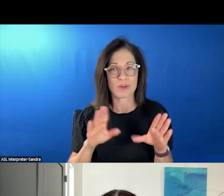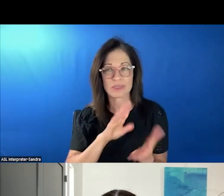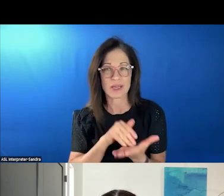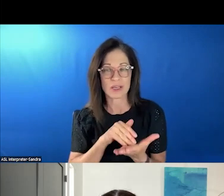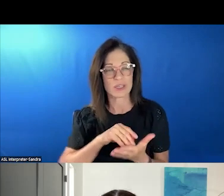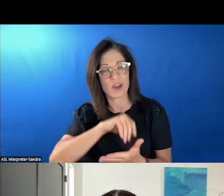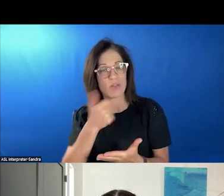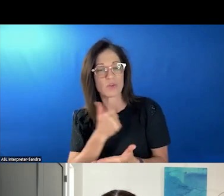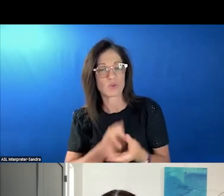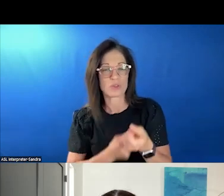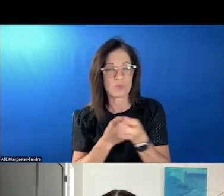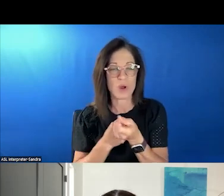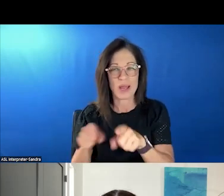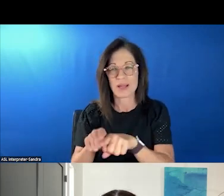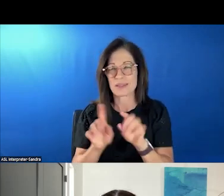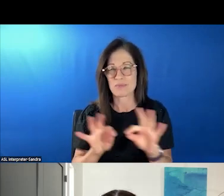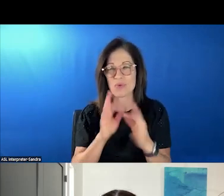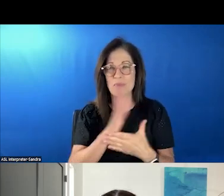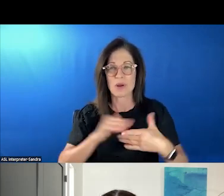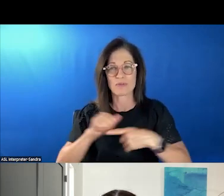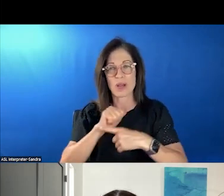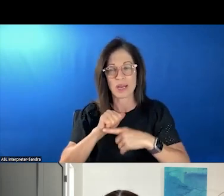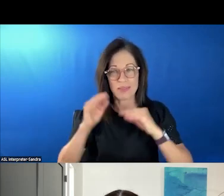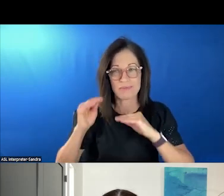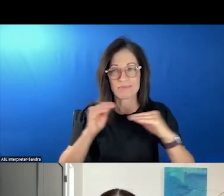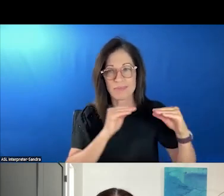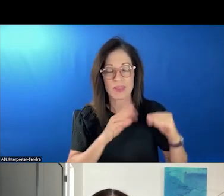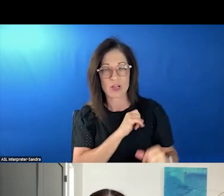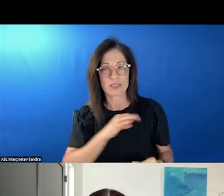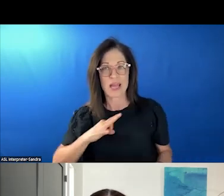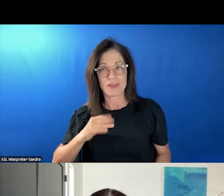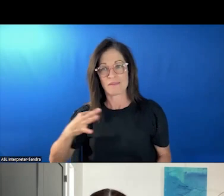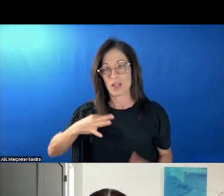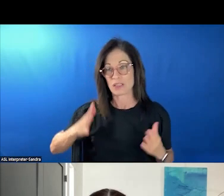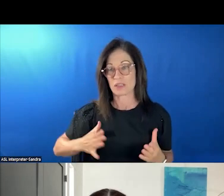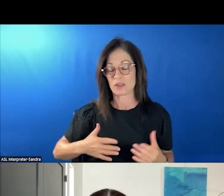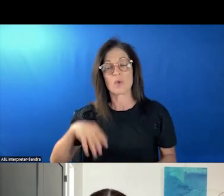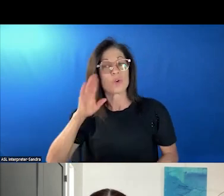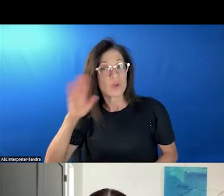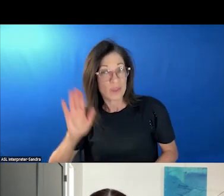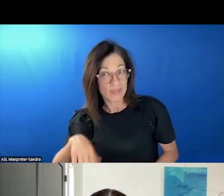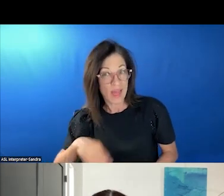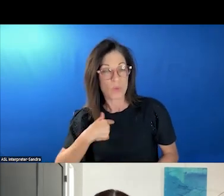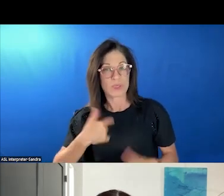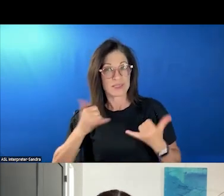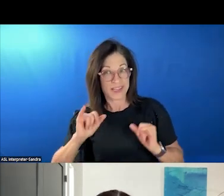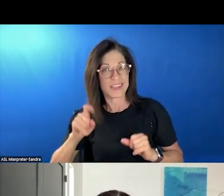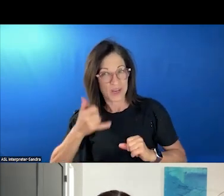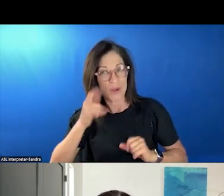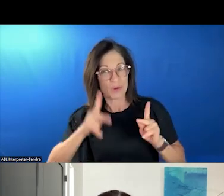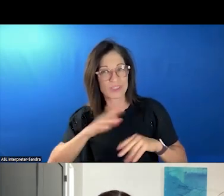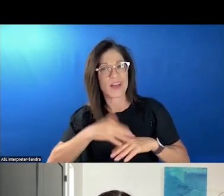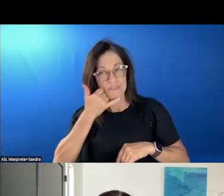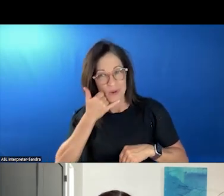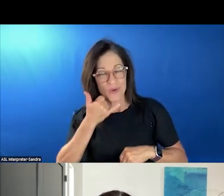as a key part of training their staff and volunteers, while knowing that at the end of the day, you need a person on the phone to pick up those